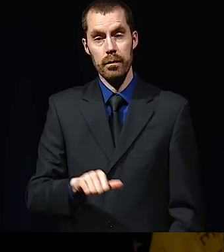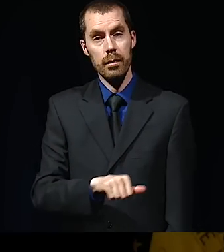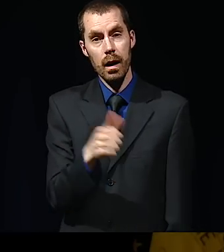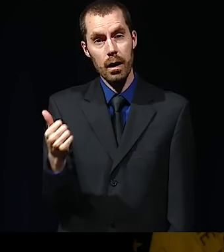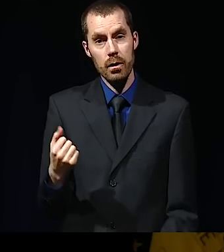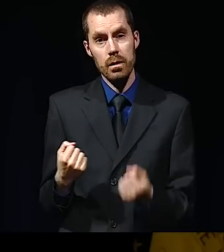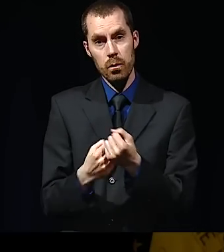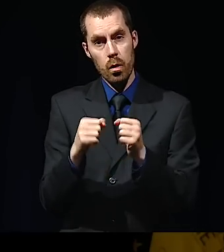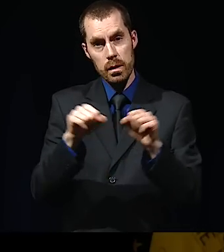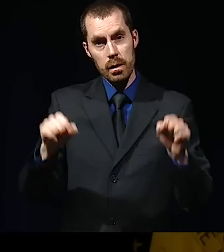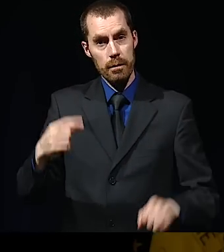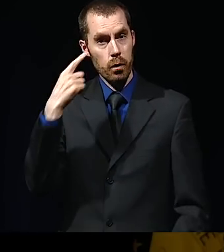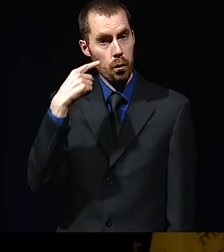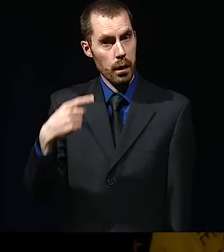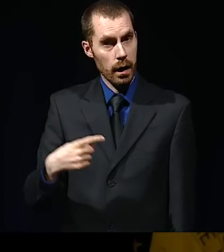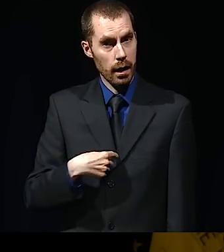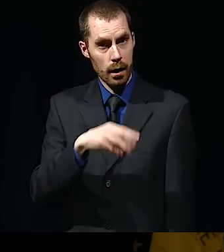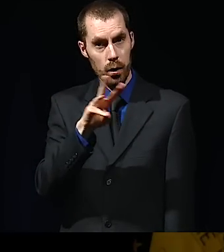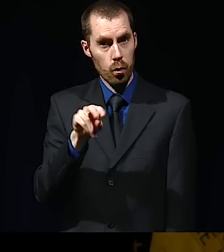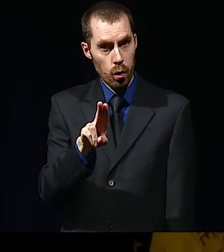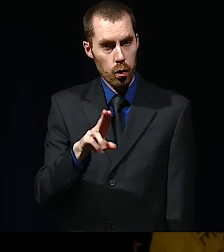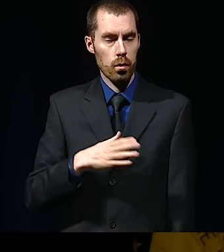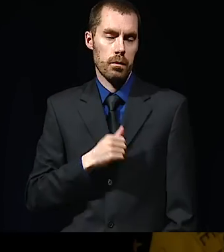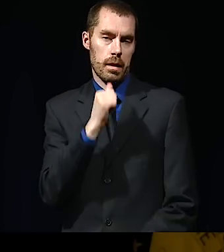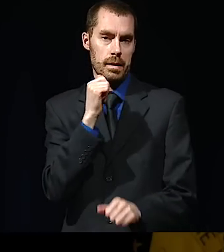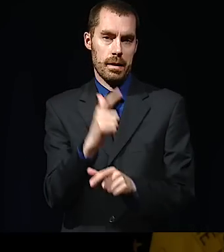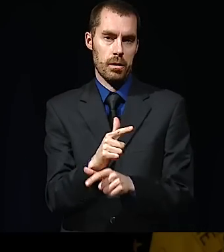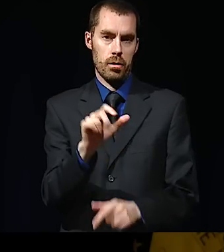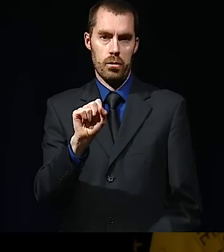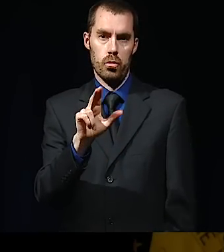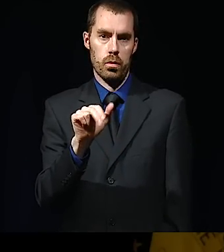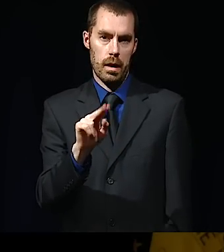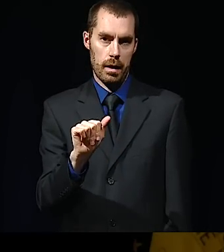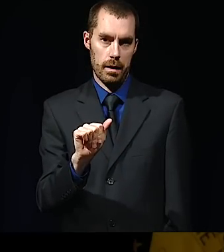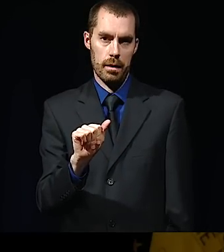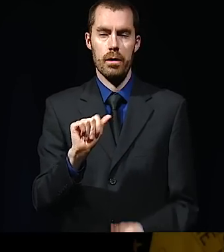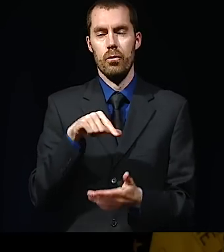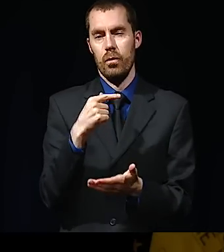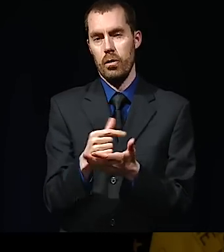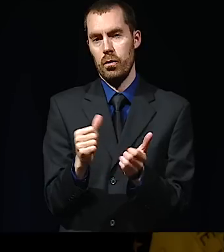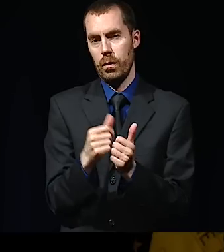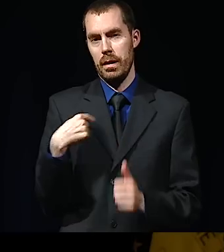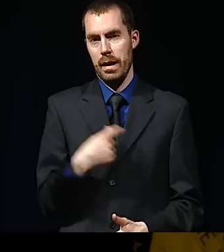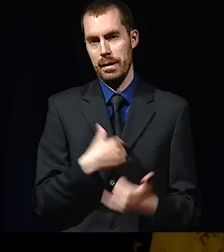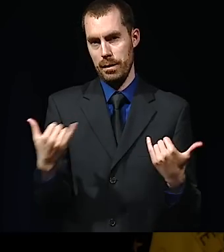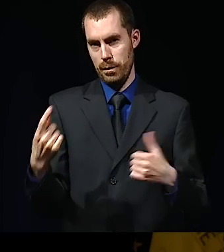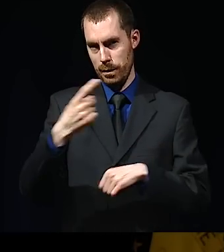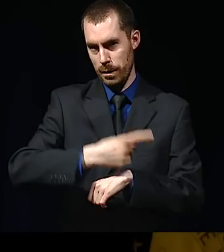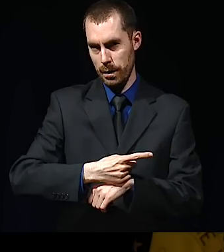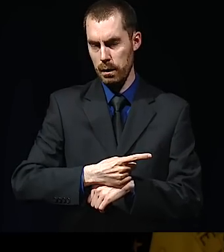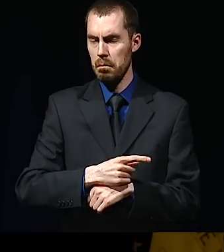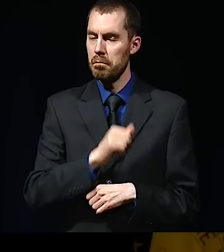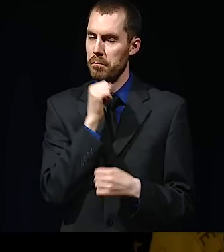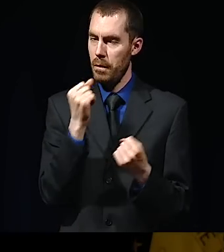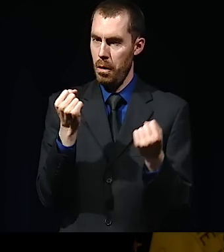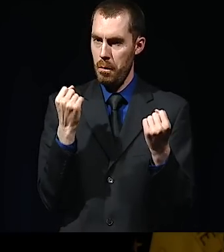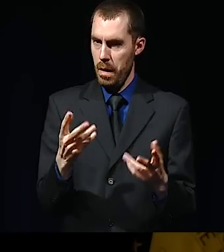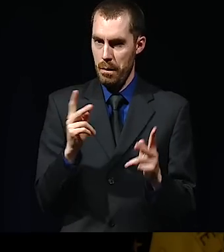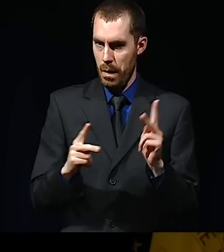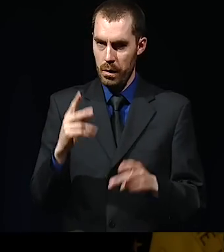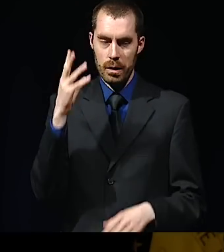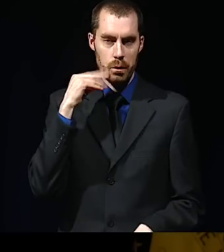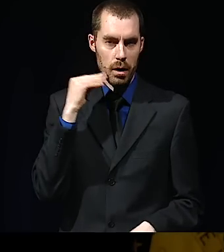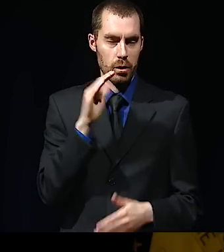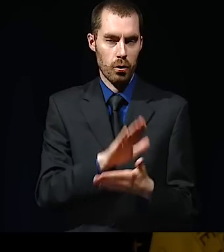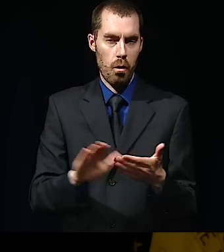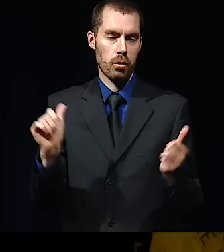my time at WU was my sister, Susana, who is graduating with us today. Not many people get to experience college